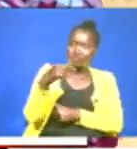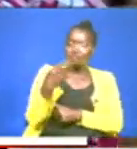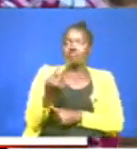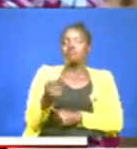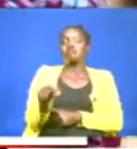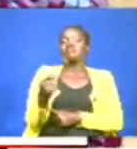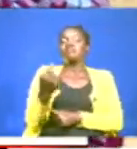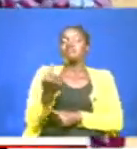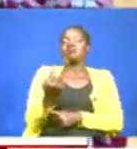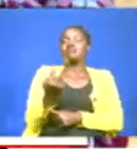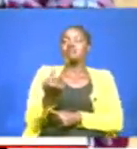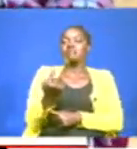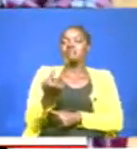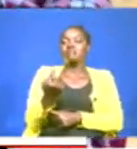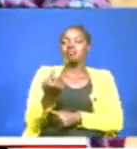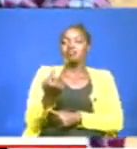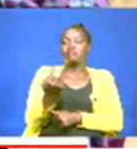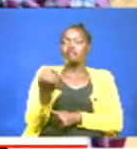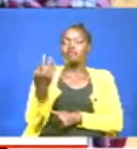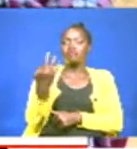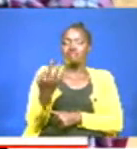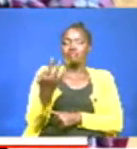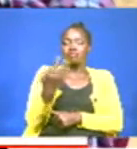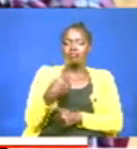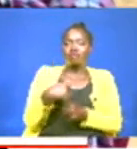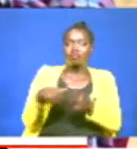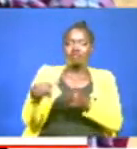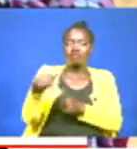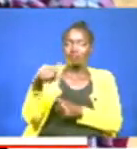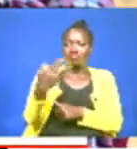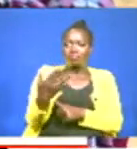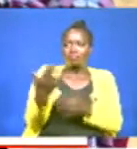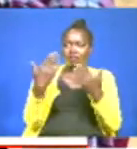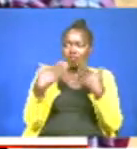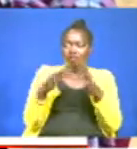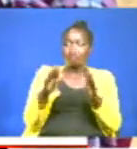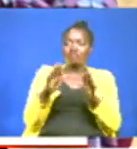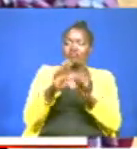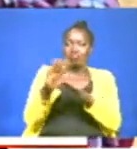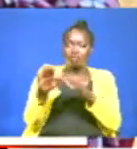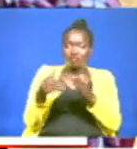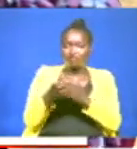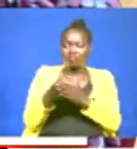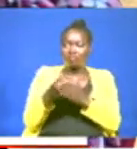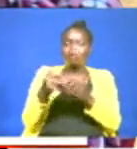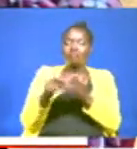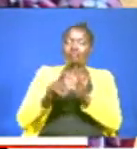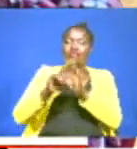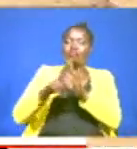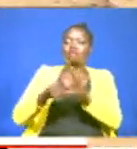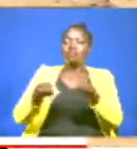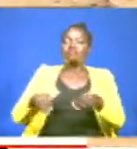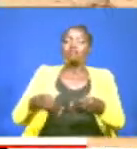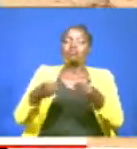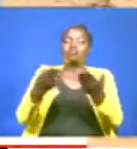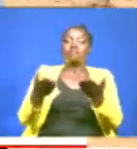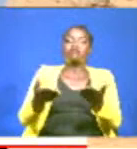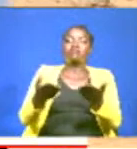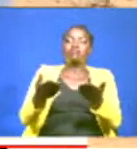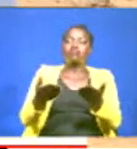tena. Ya tatu naweka tatu. Ya nne namaliza naweka yote. Baadaye anatoa sadaka.